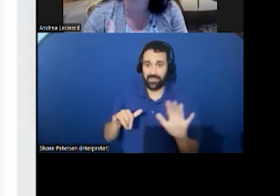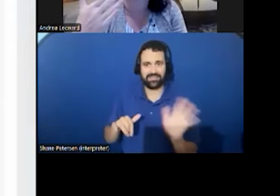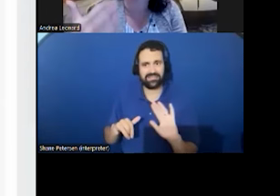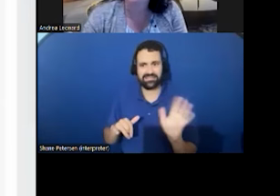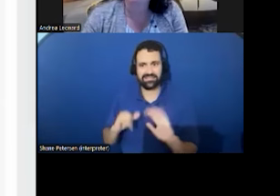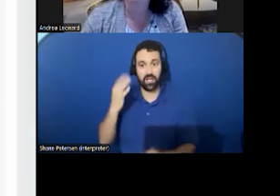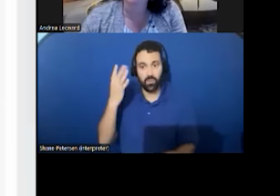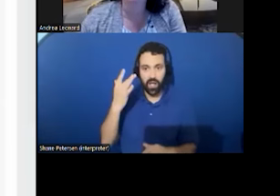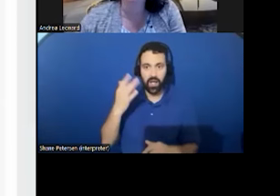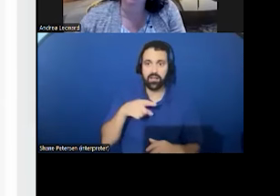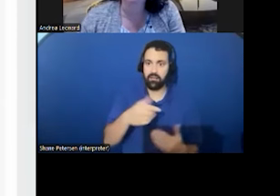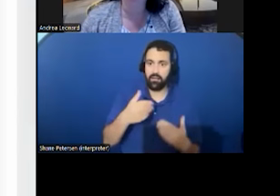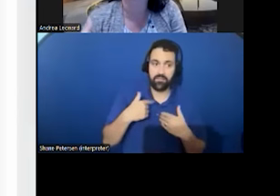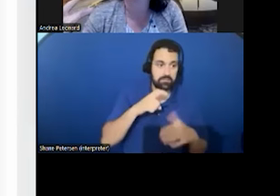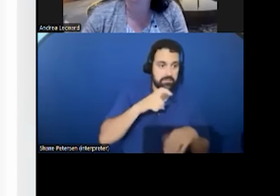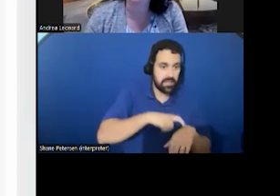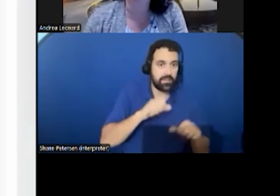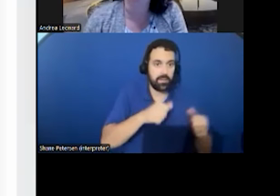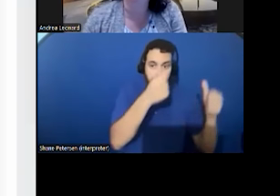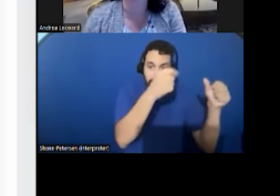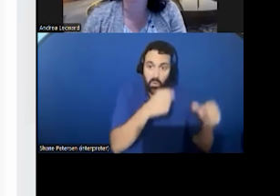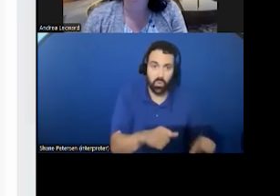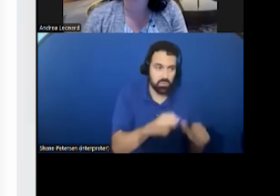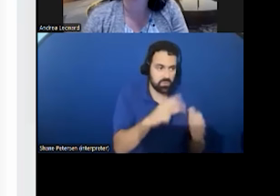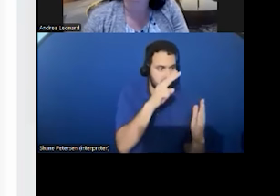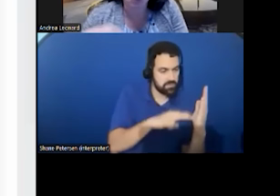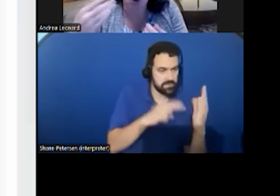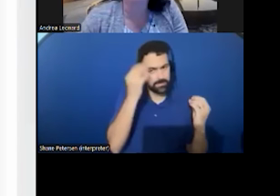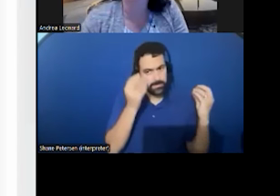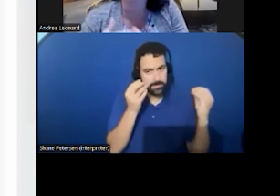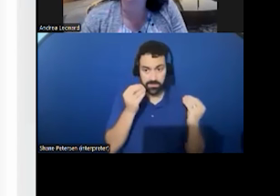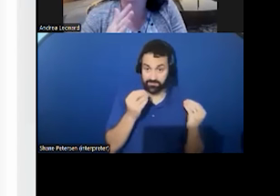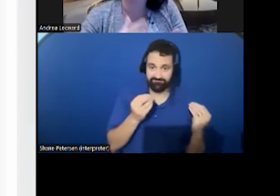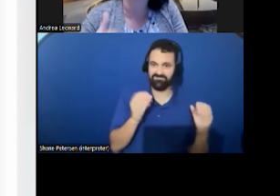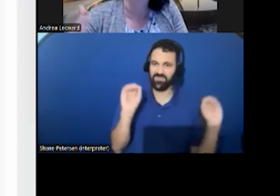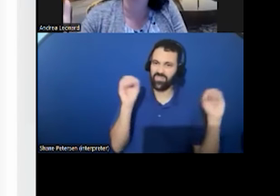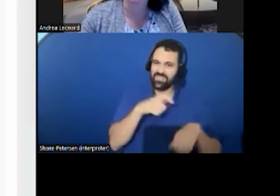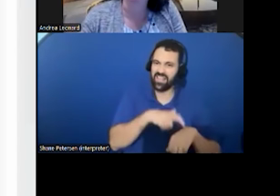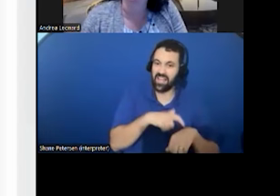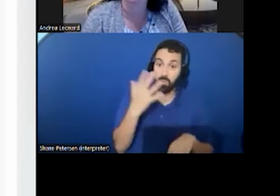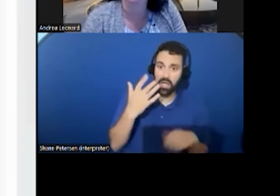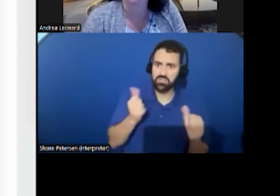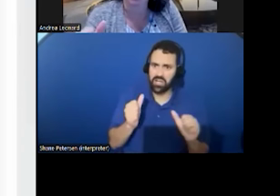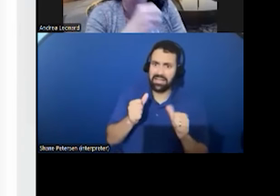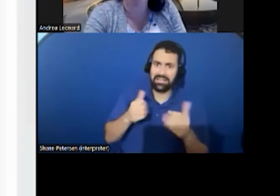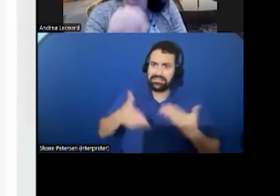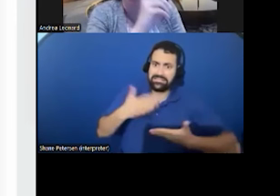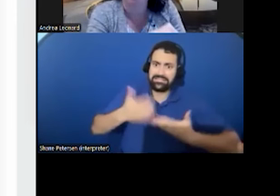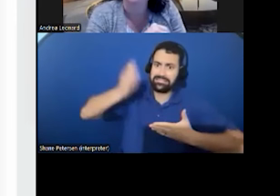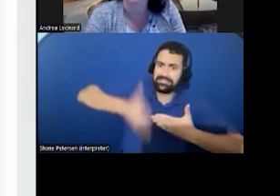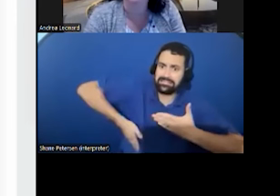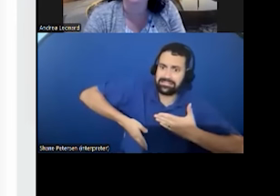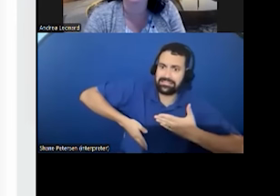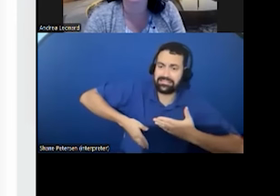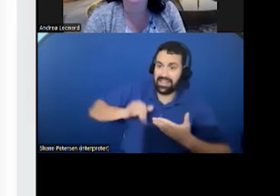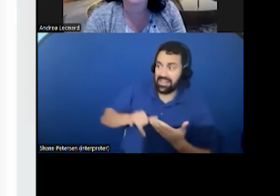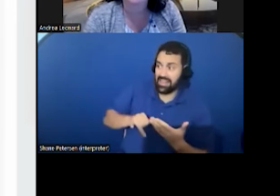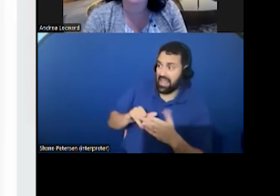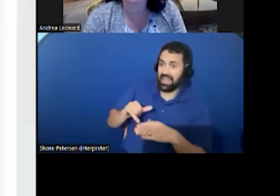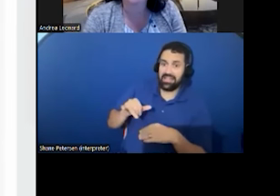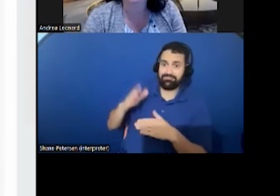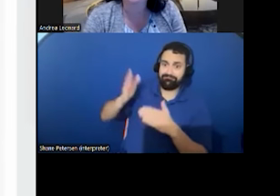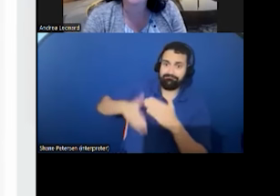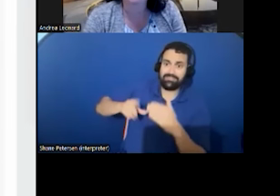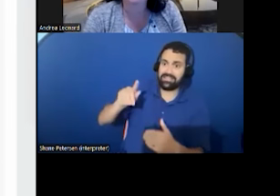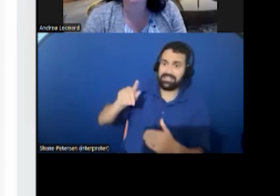to read other students' posts and reflect on those because they're so busy just trying to complete it before the all-in-one due date.